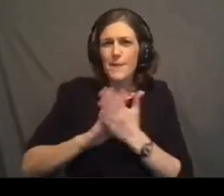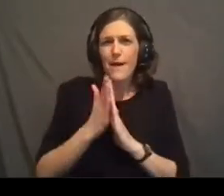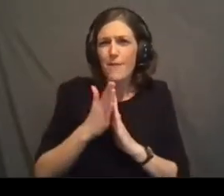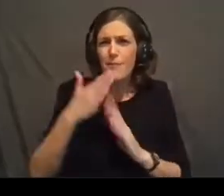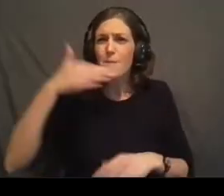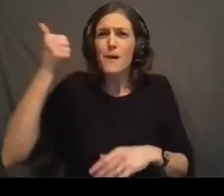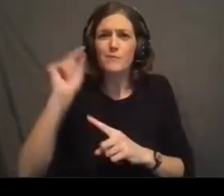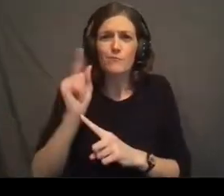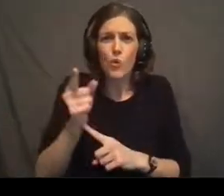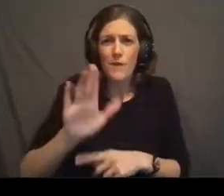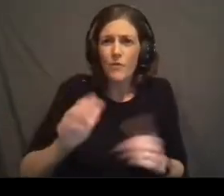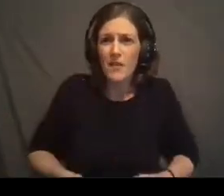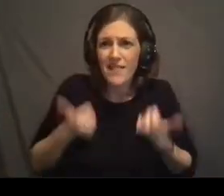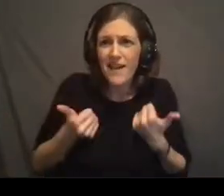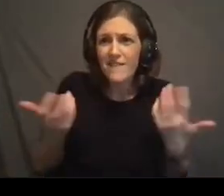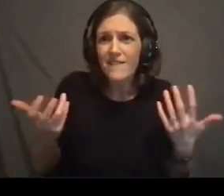of your life.